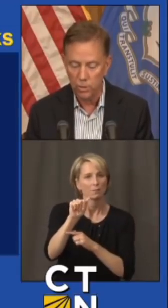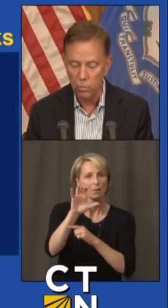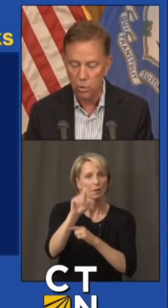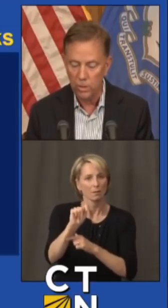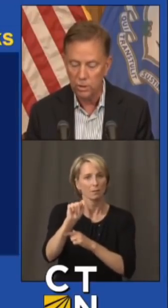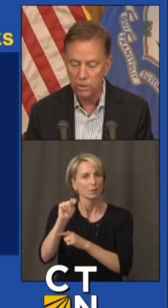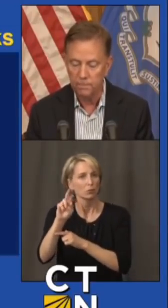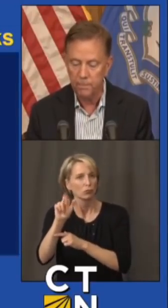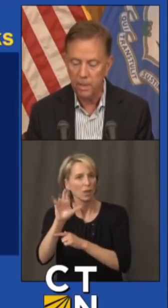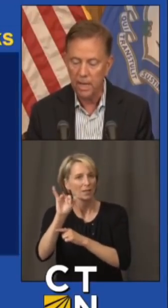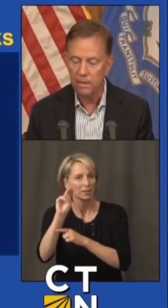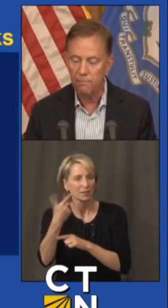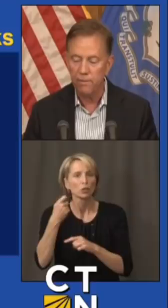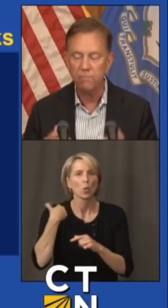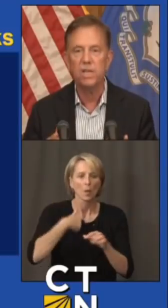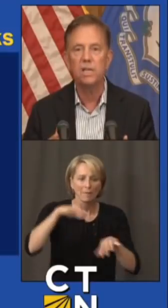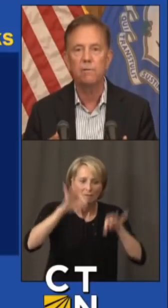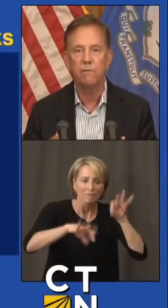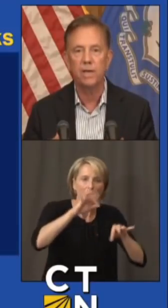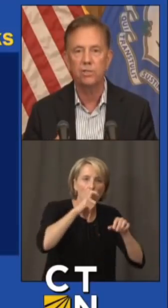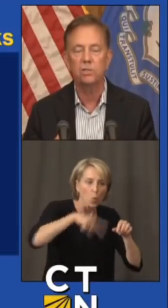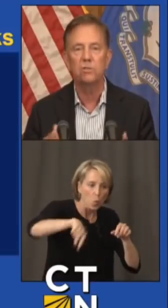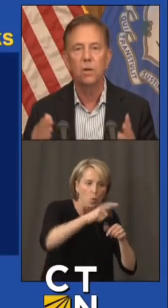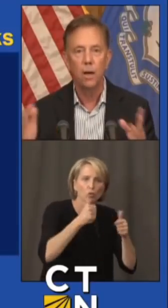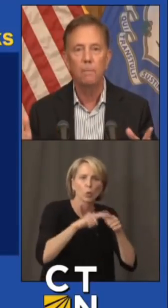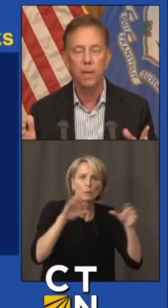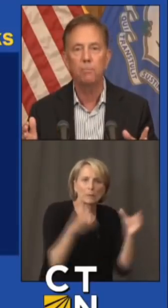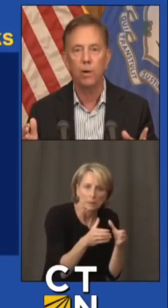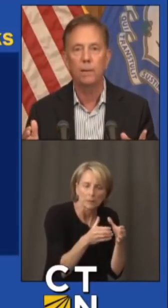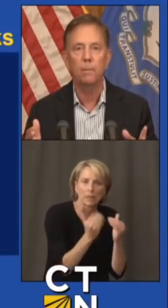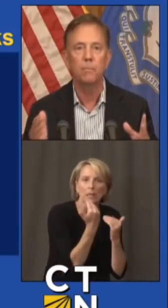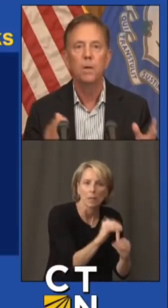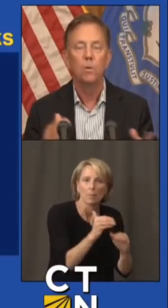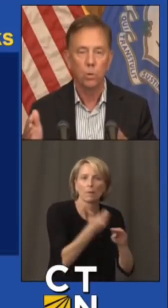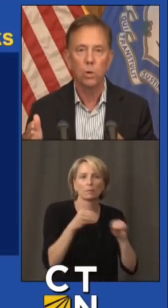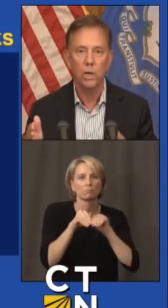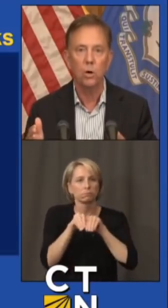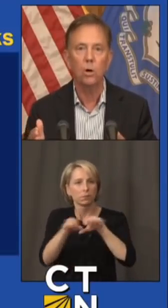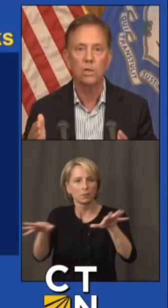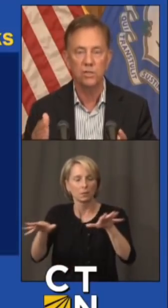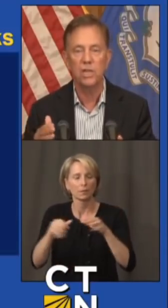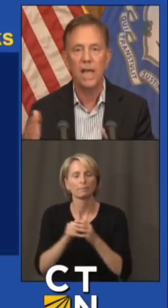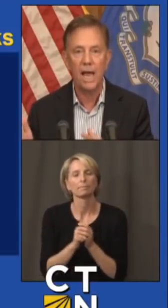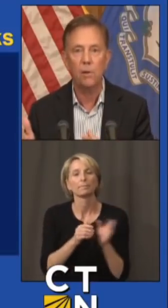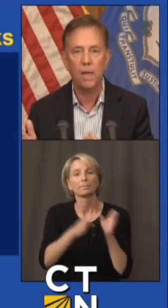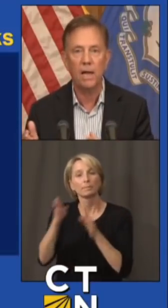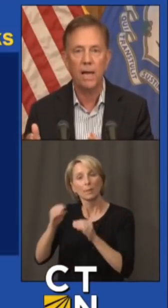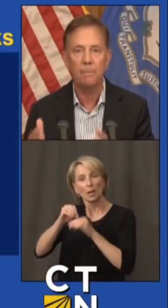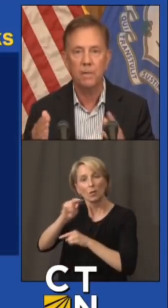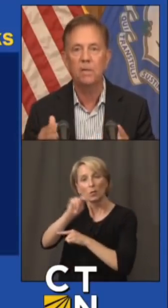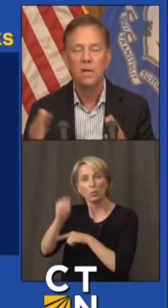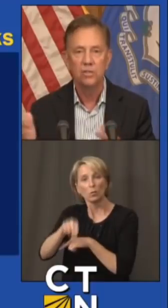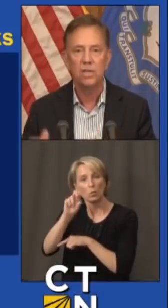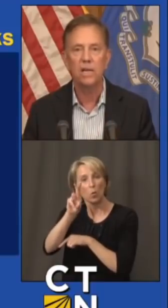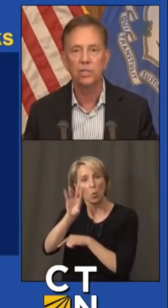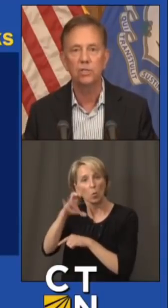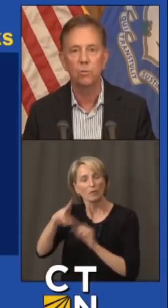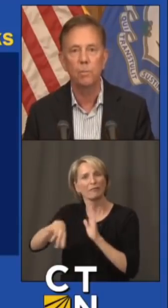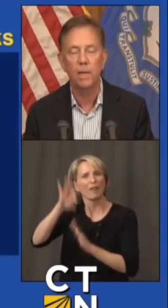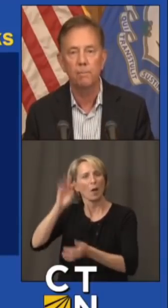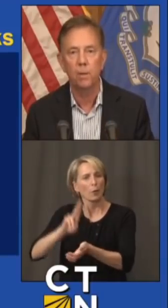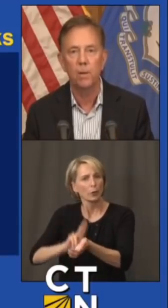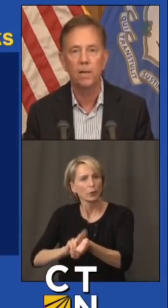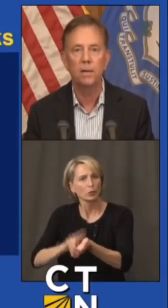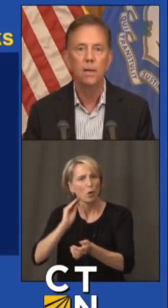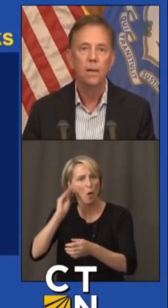nursing home in Norwich, again, 15 infections, a big problem. We're looking hard to see how that happened. Sanctions